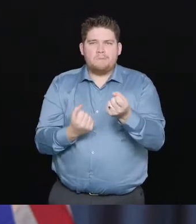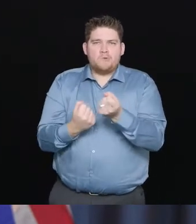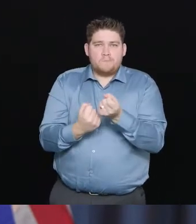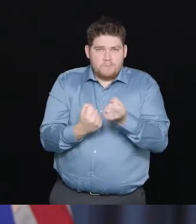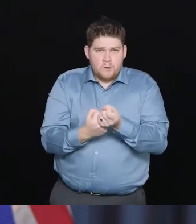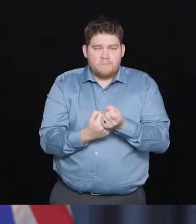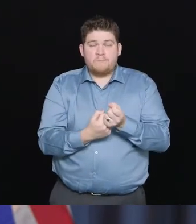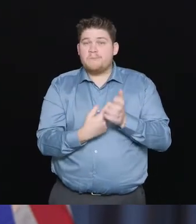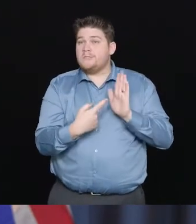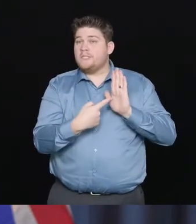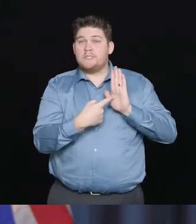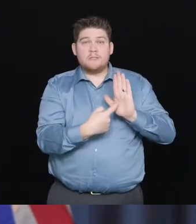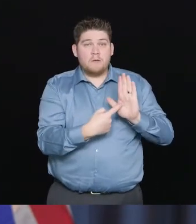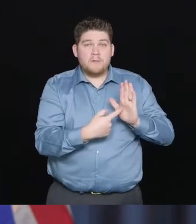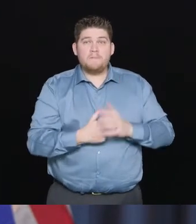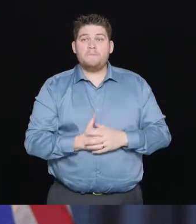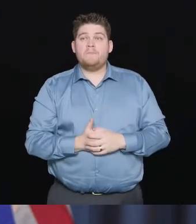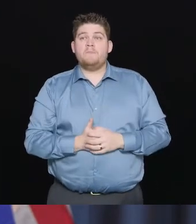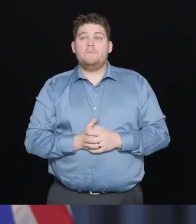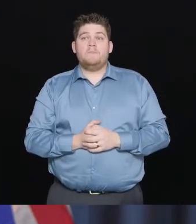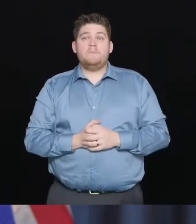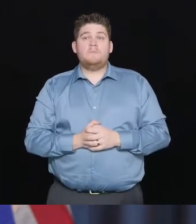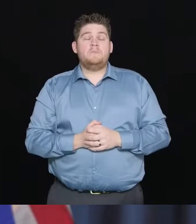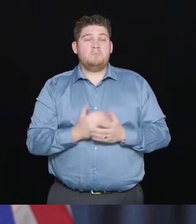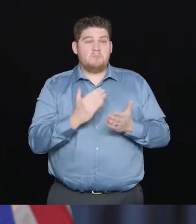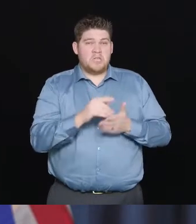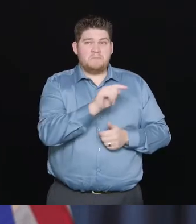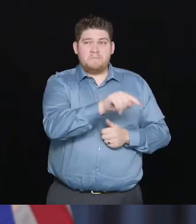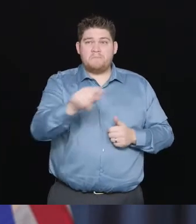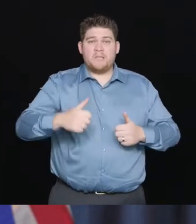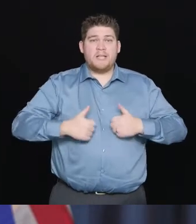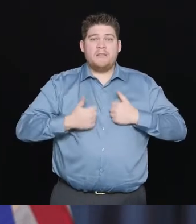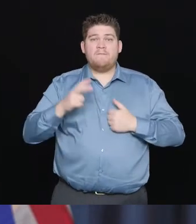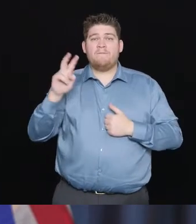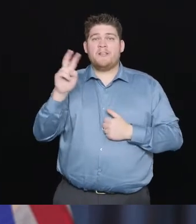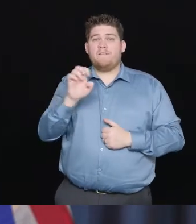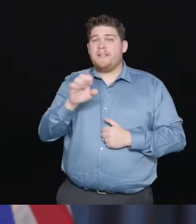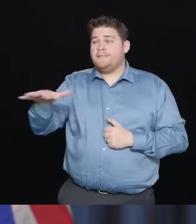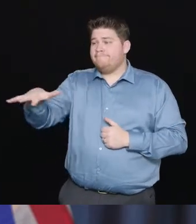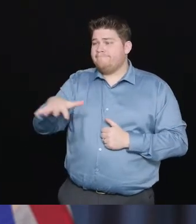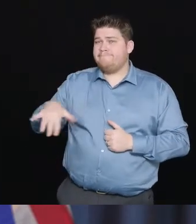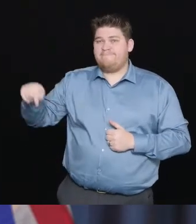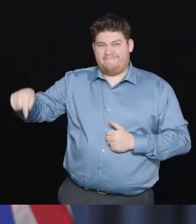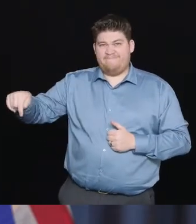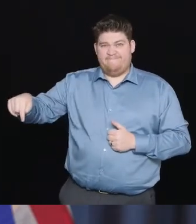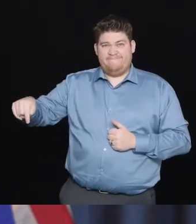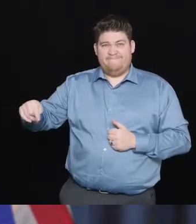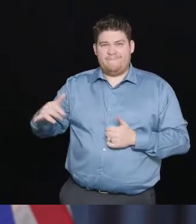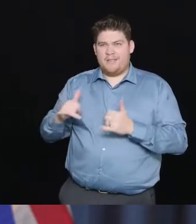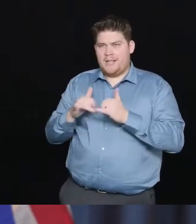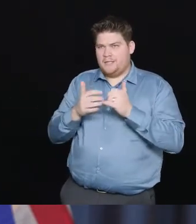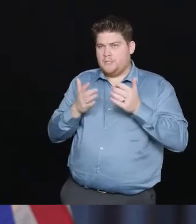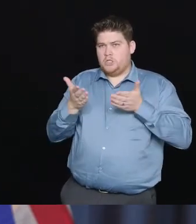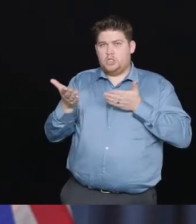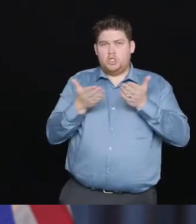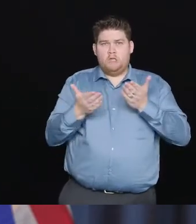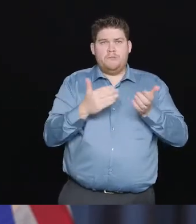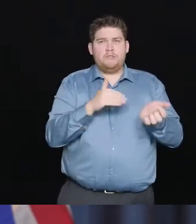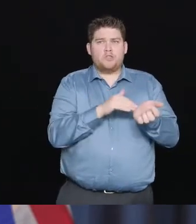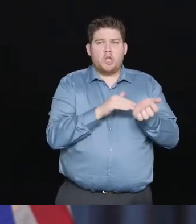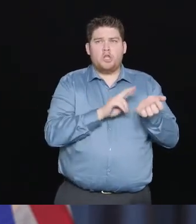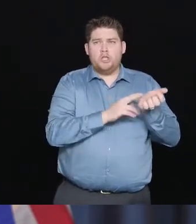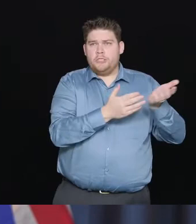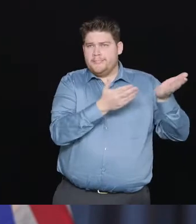who are living in that community. And there's also backup support from the rapid response team to be able to support